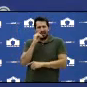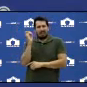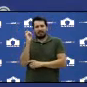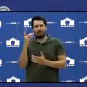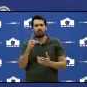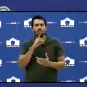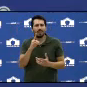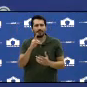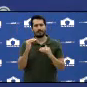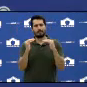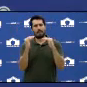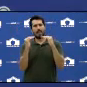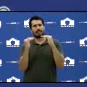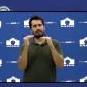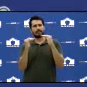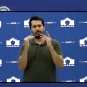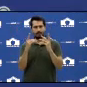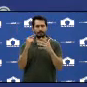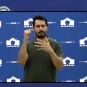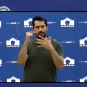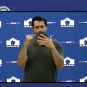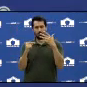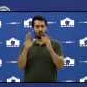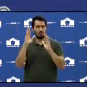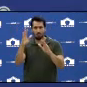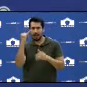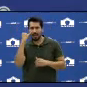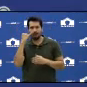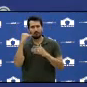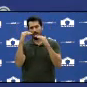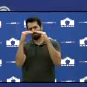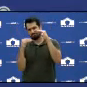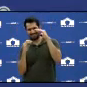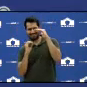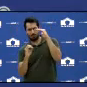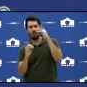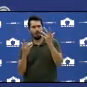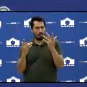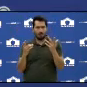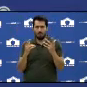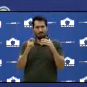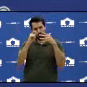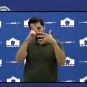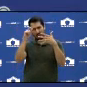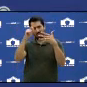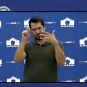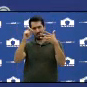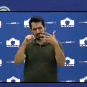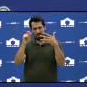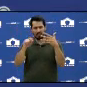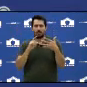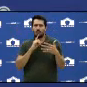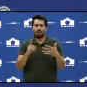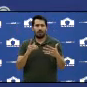So it's really a balancing act. So while it would be great if we could have all of those factors and check all of those boxes, in reality,